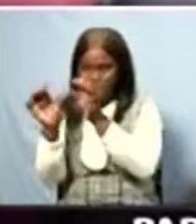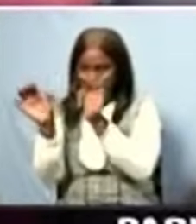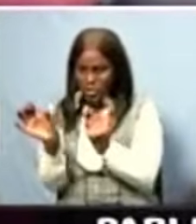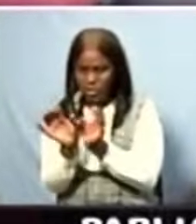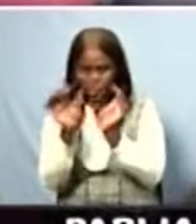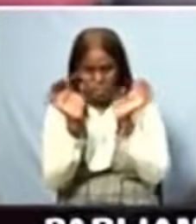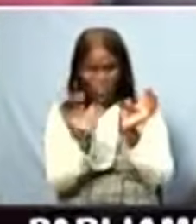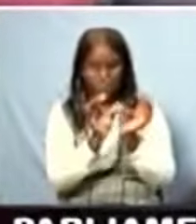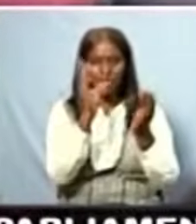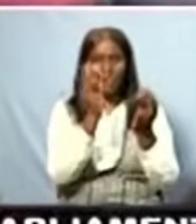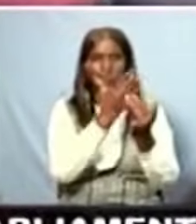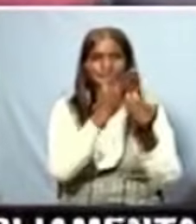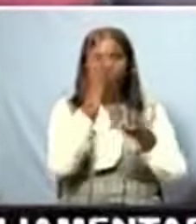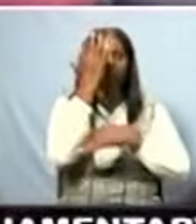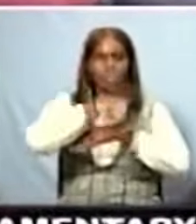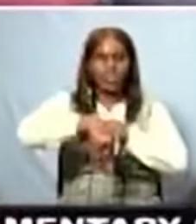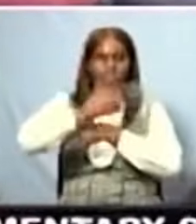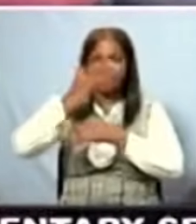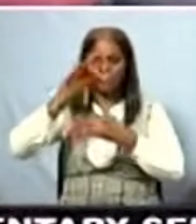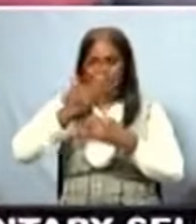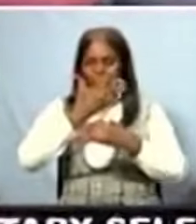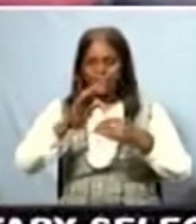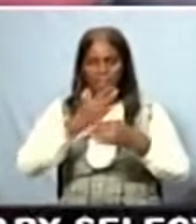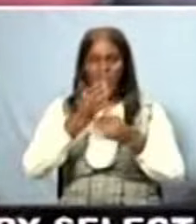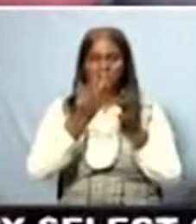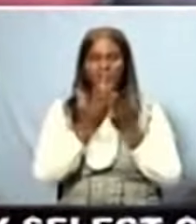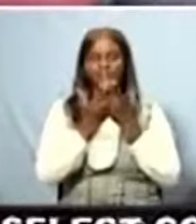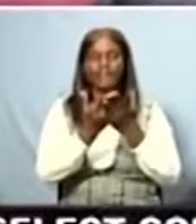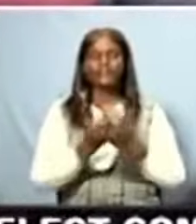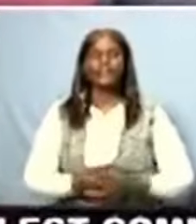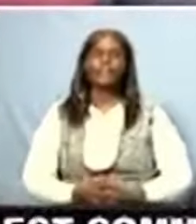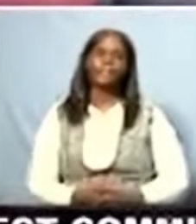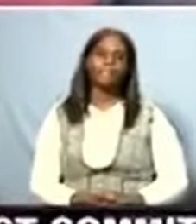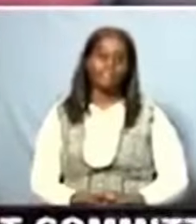being delimitated. I submit.